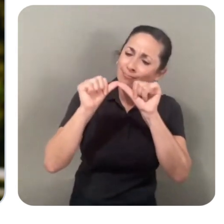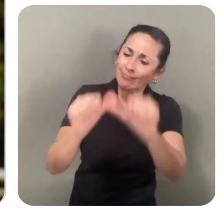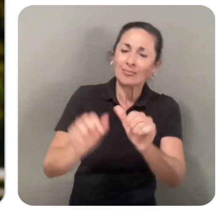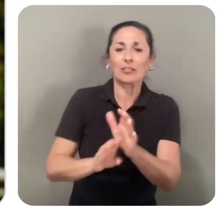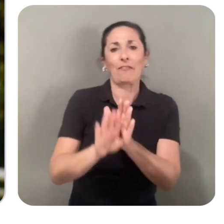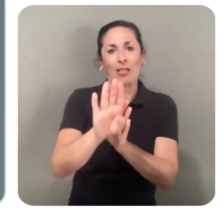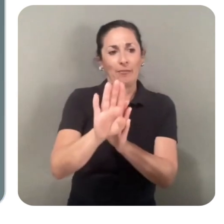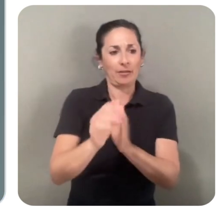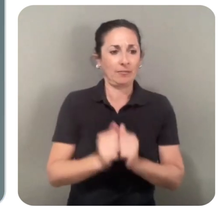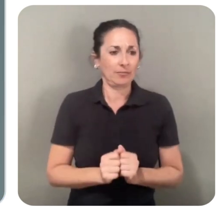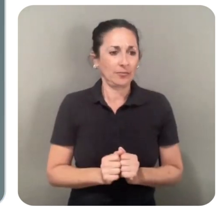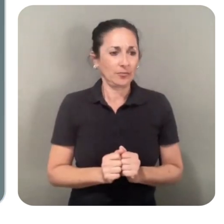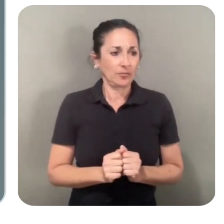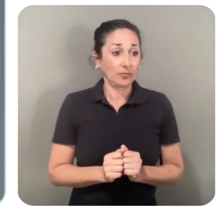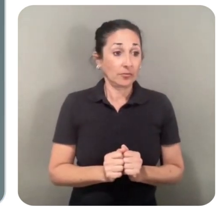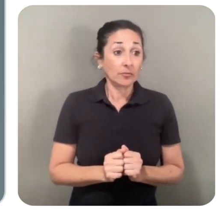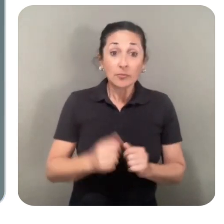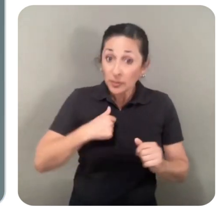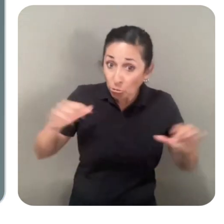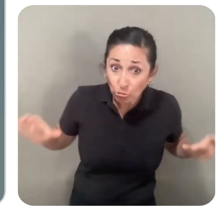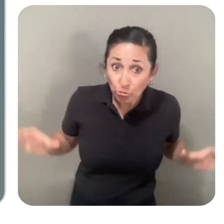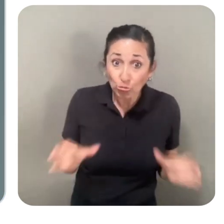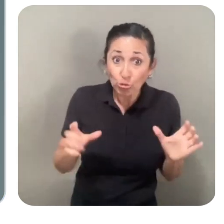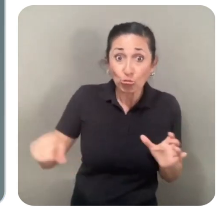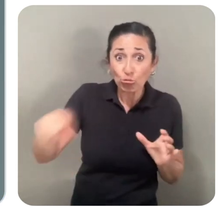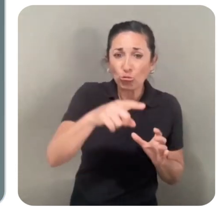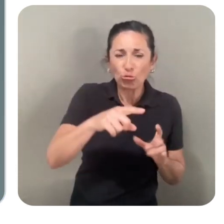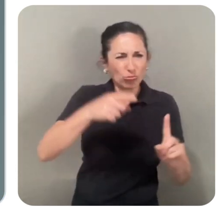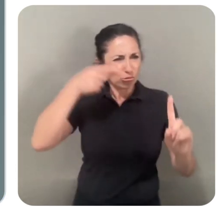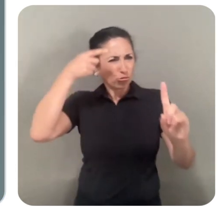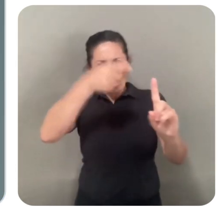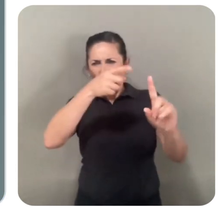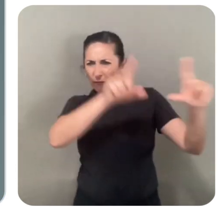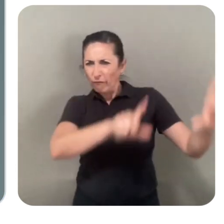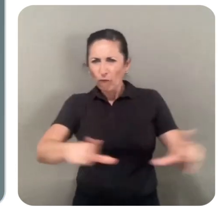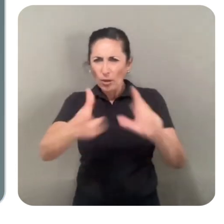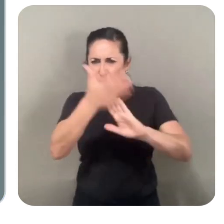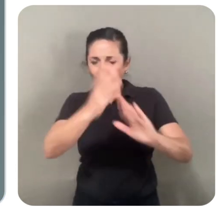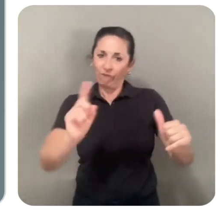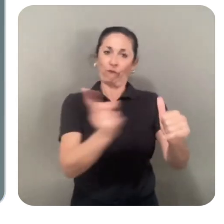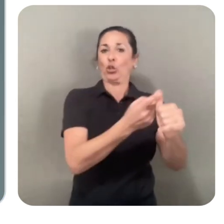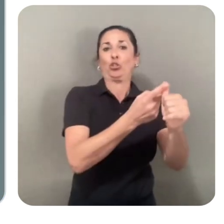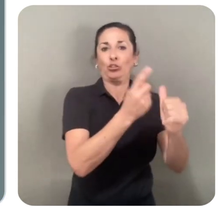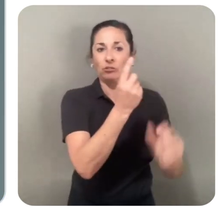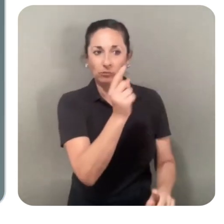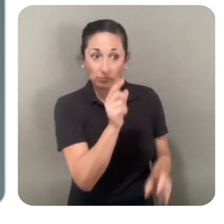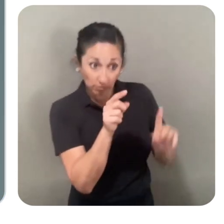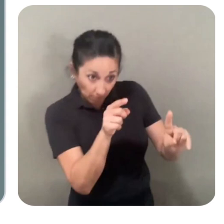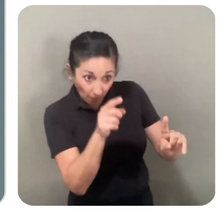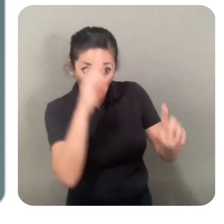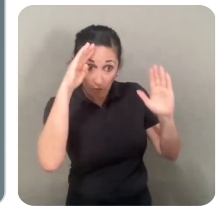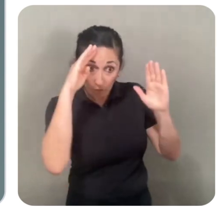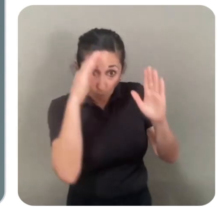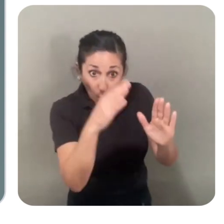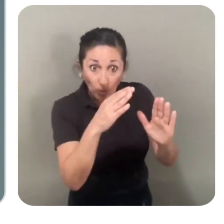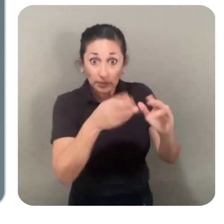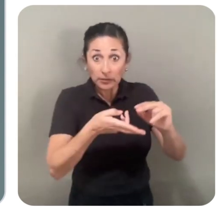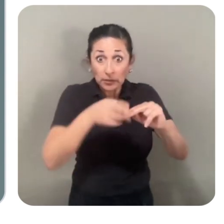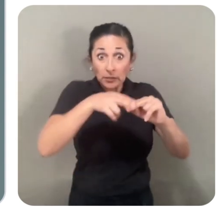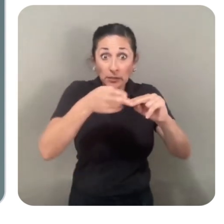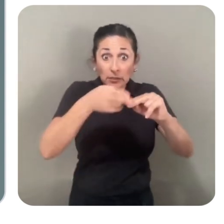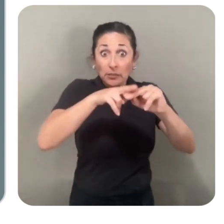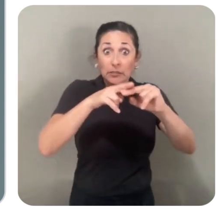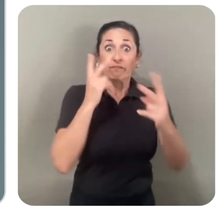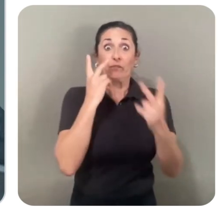development. I encourage you to get to your target frame rate first, and only then focus on increasing your